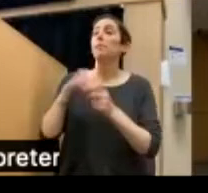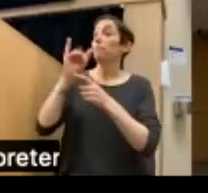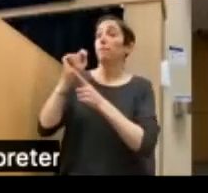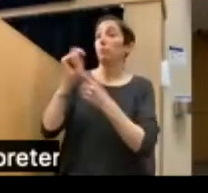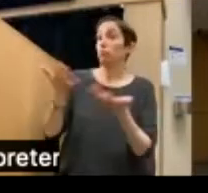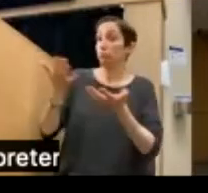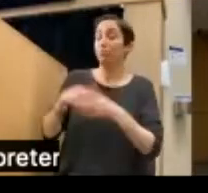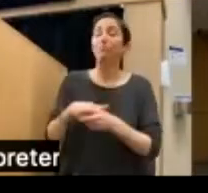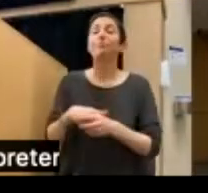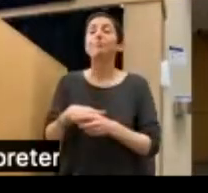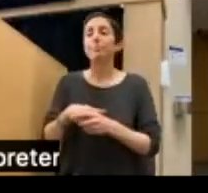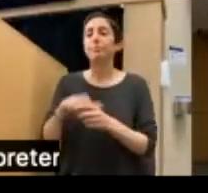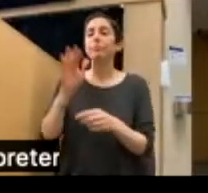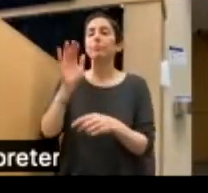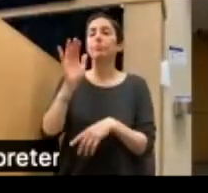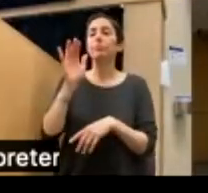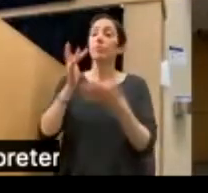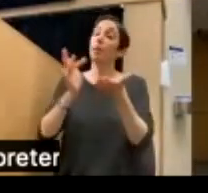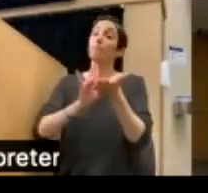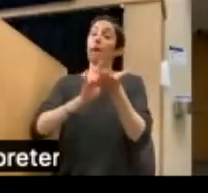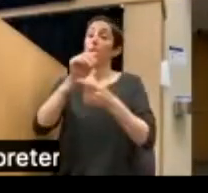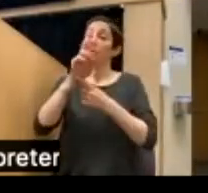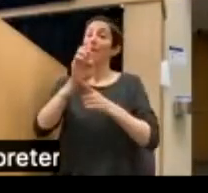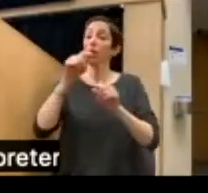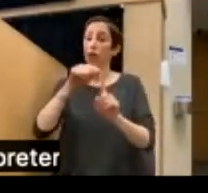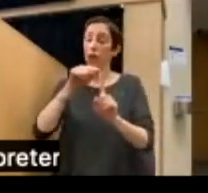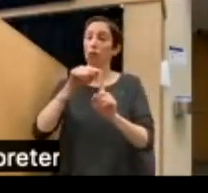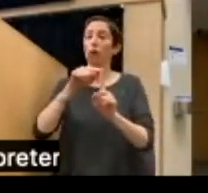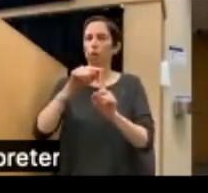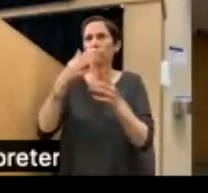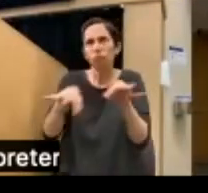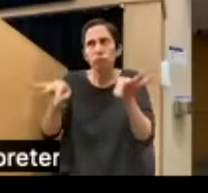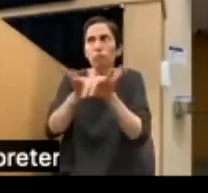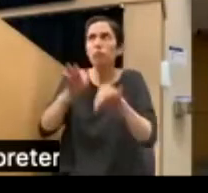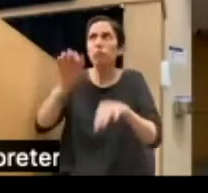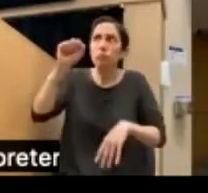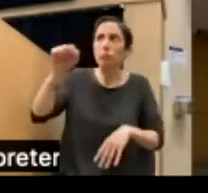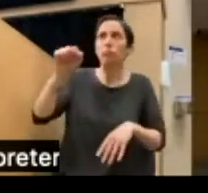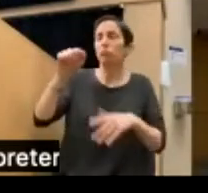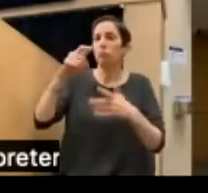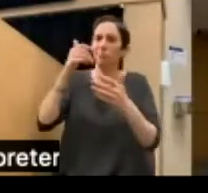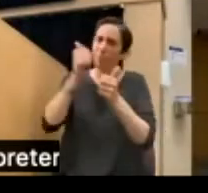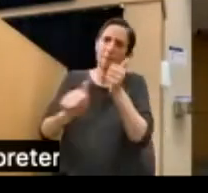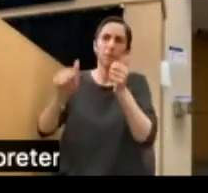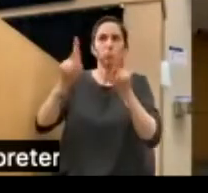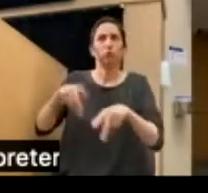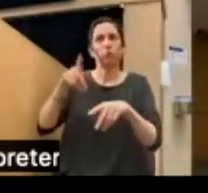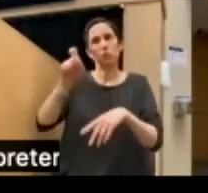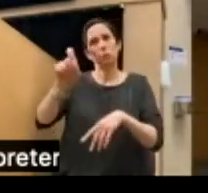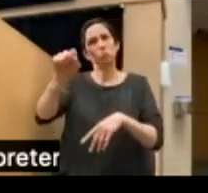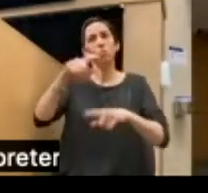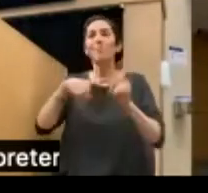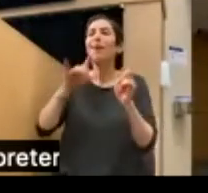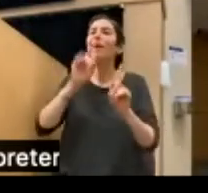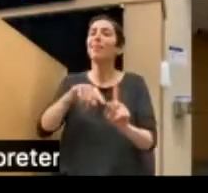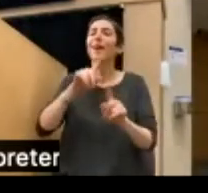so it turns out, you know, that medical care is absolutely critical as it is for every human being, probably only accounts for about